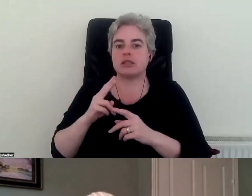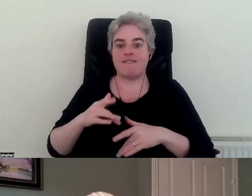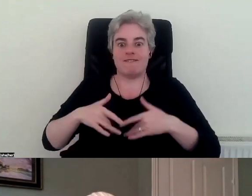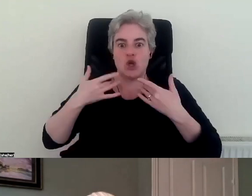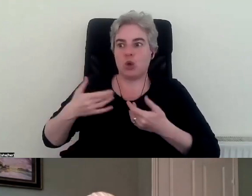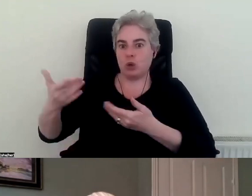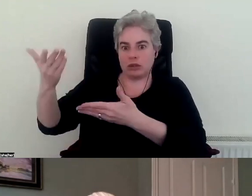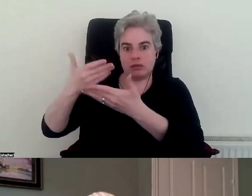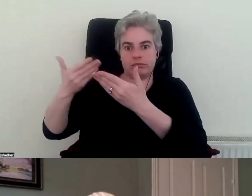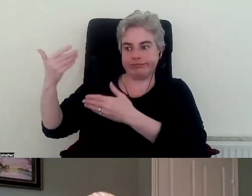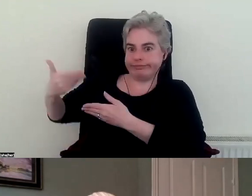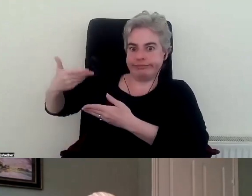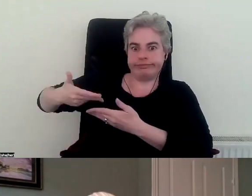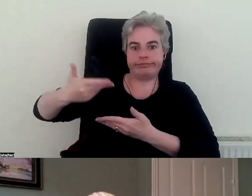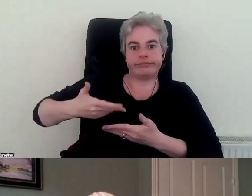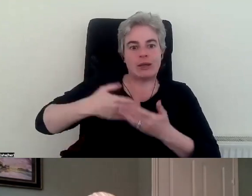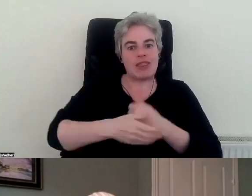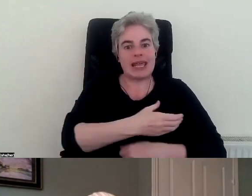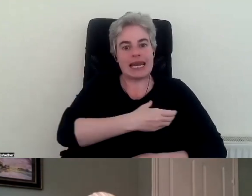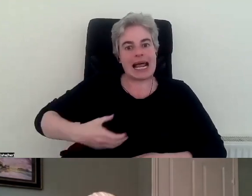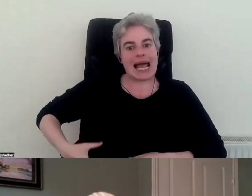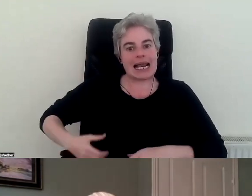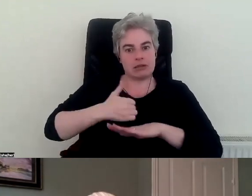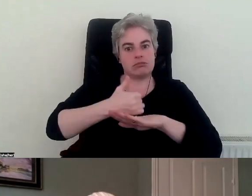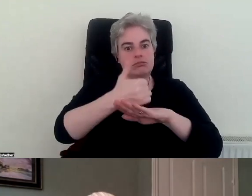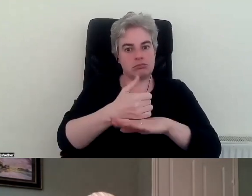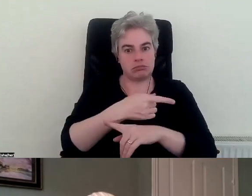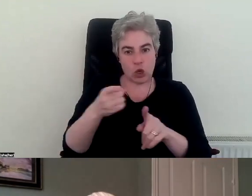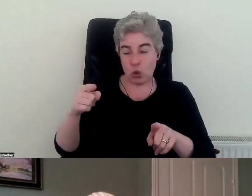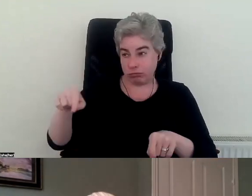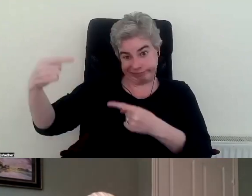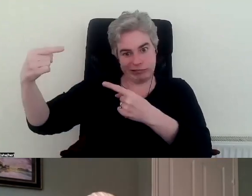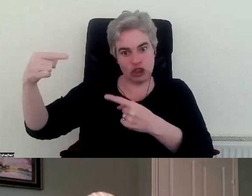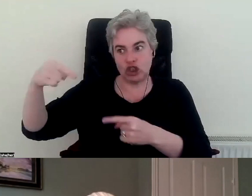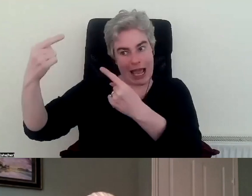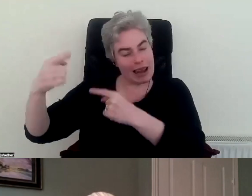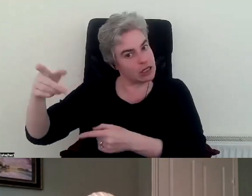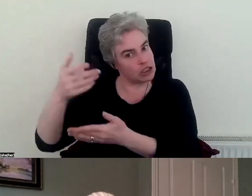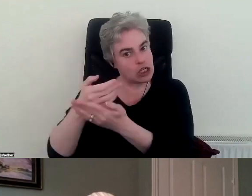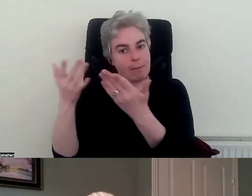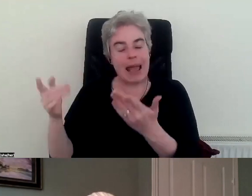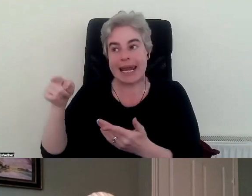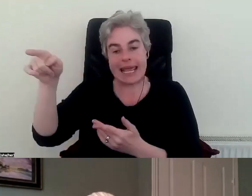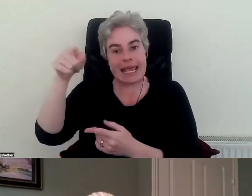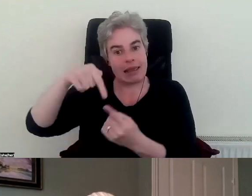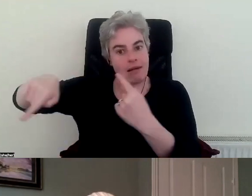the Anglican establishment, who challenged many of the